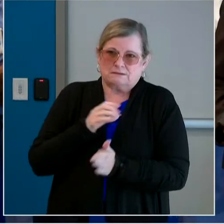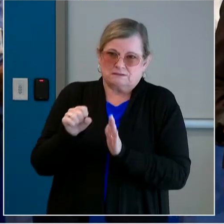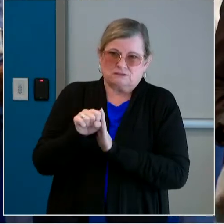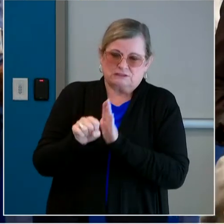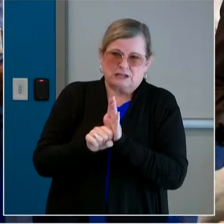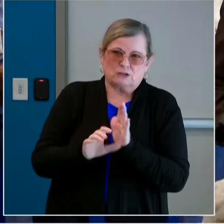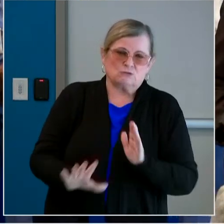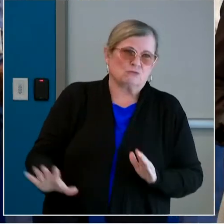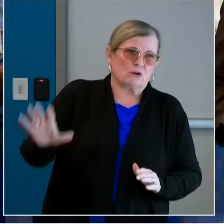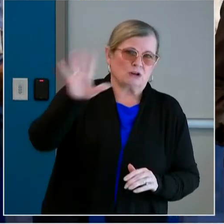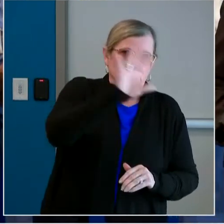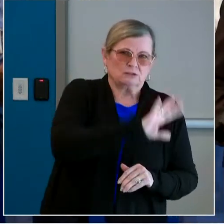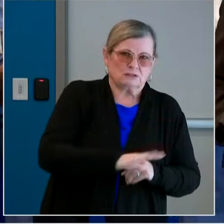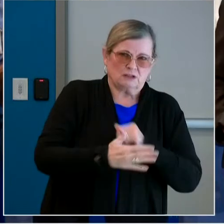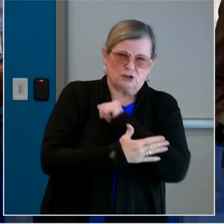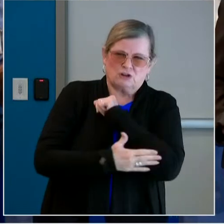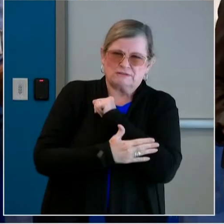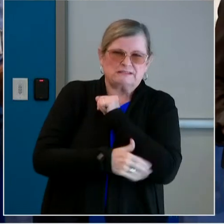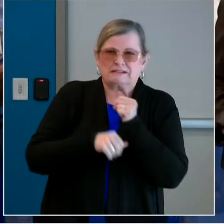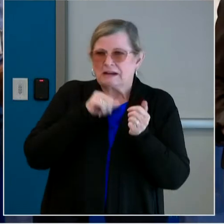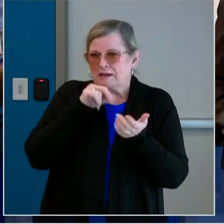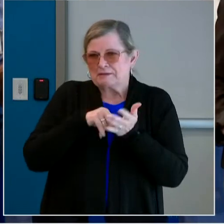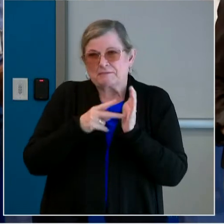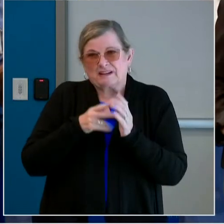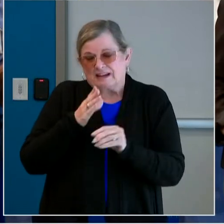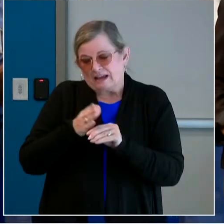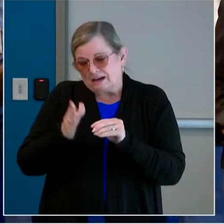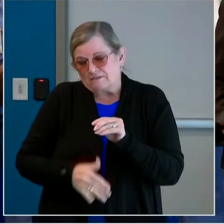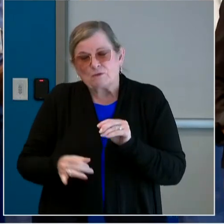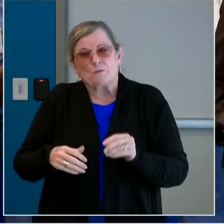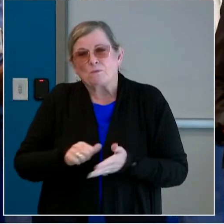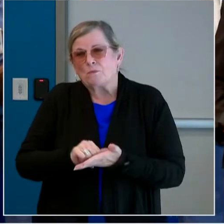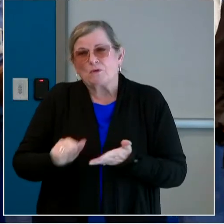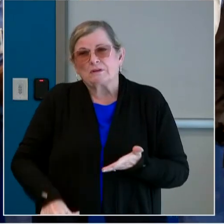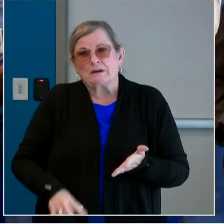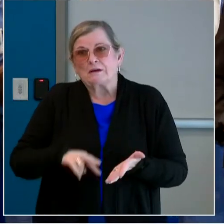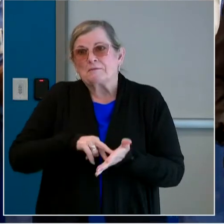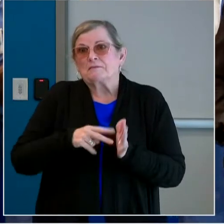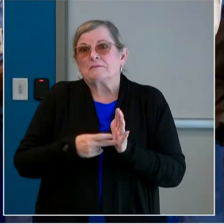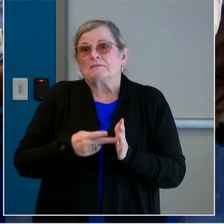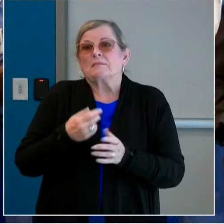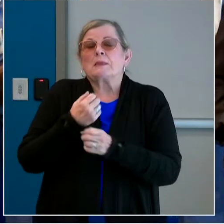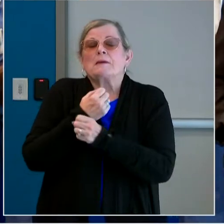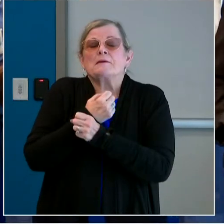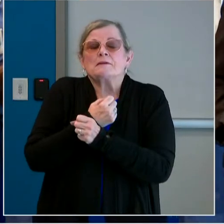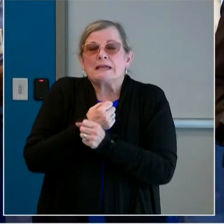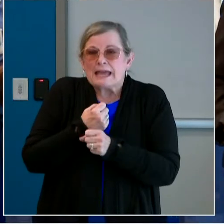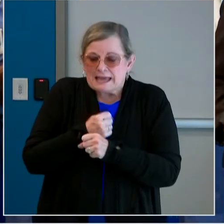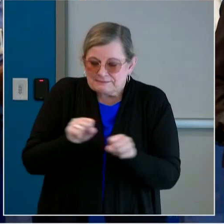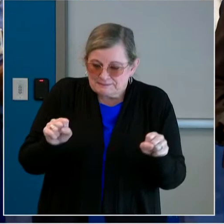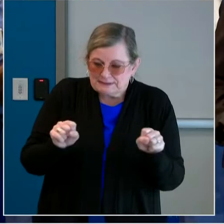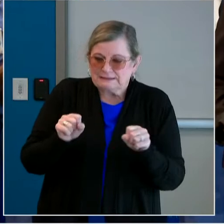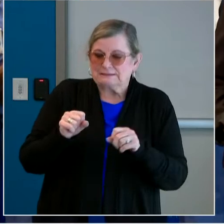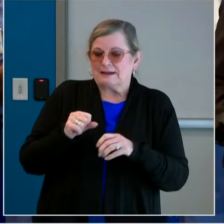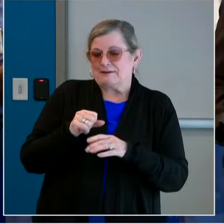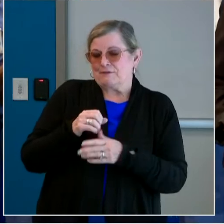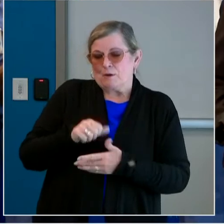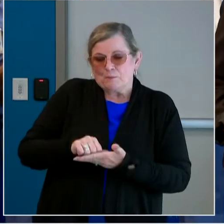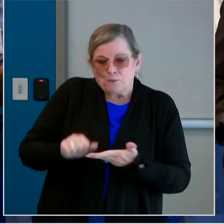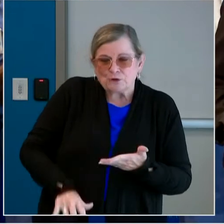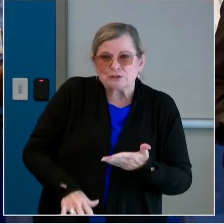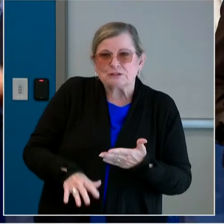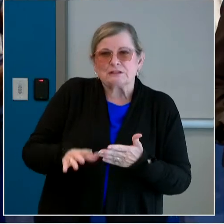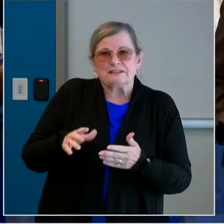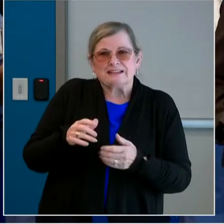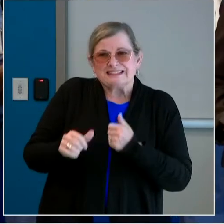end of abortions. It will mean the end of safe abortions. That is a dangerous thing, and we can't accept it. We know, and we